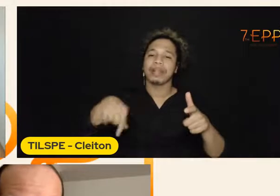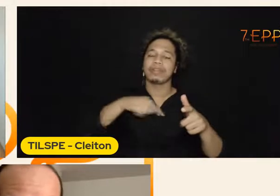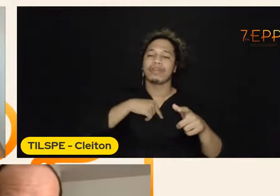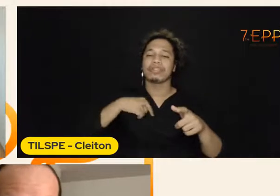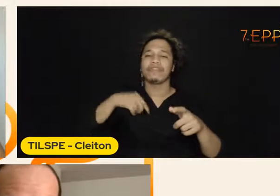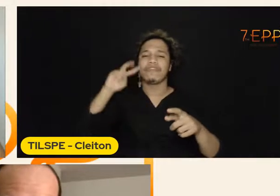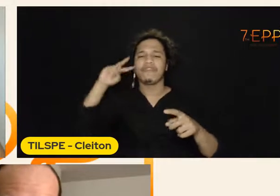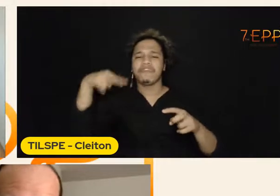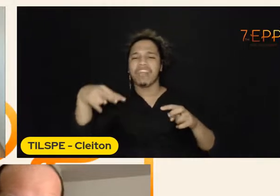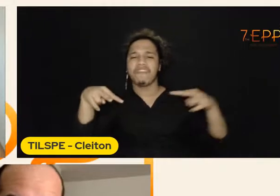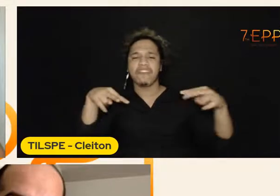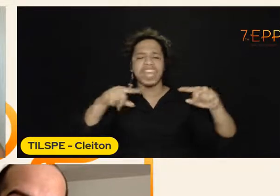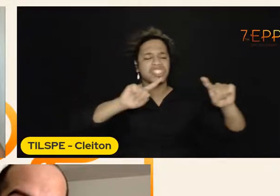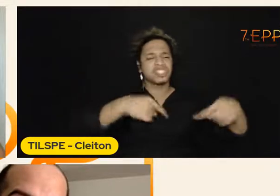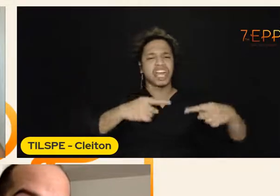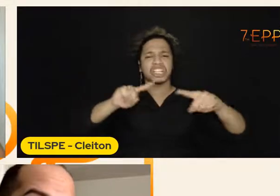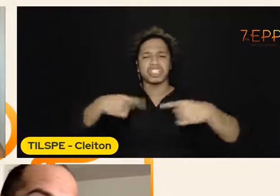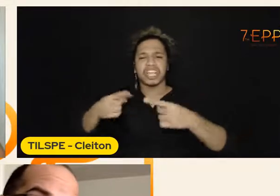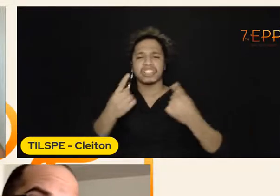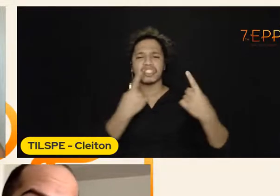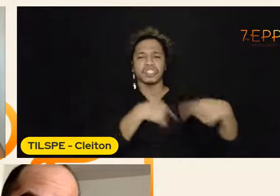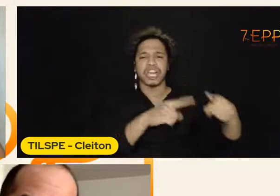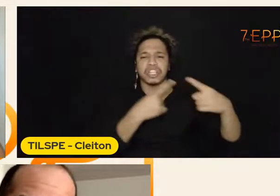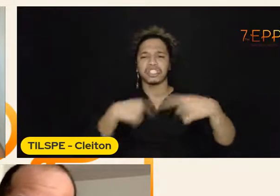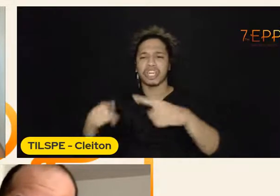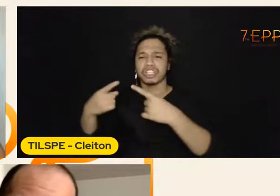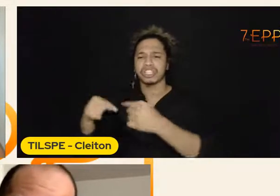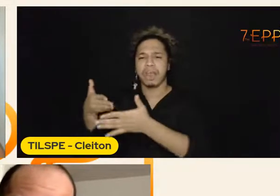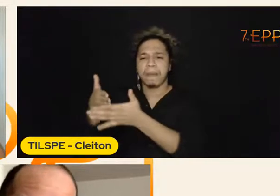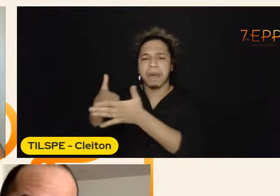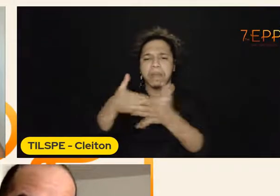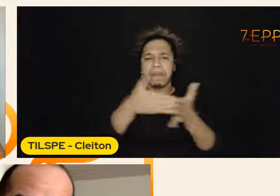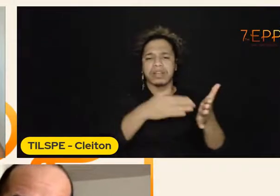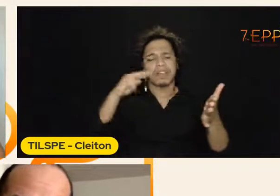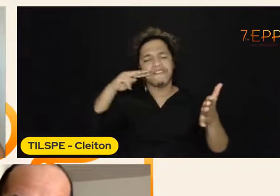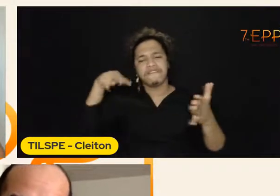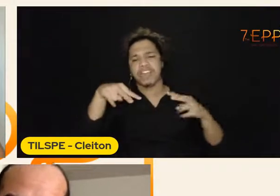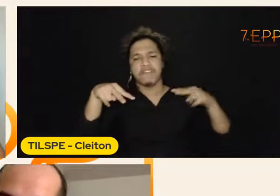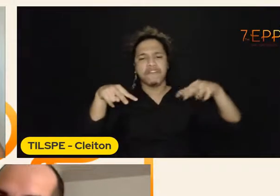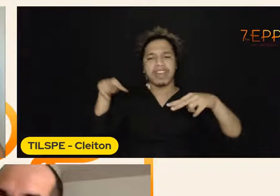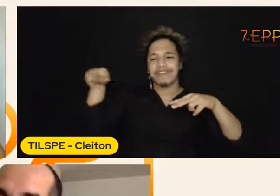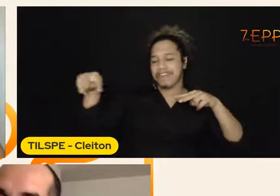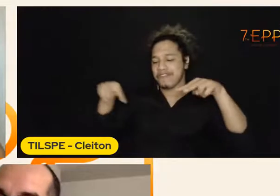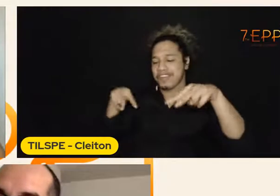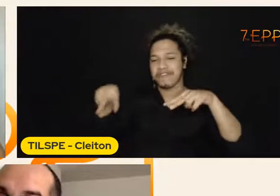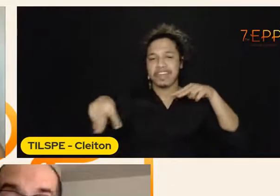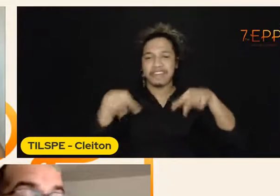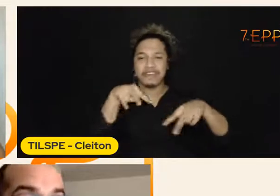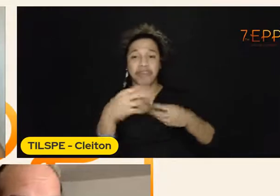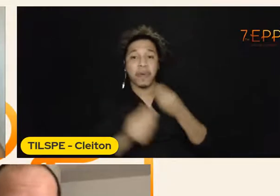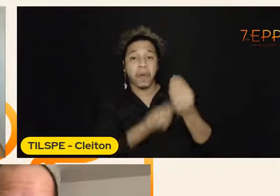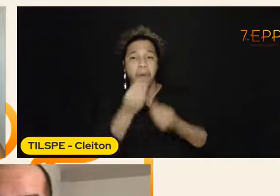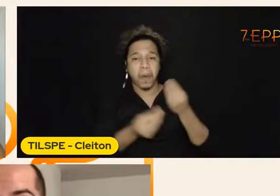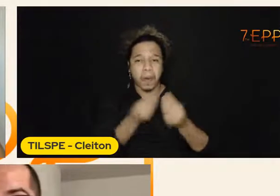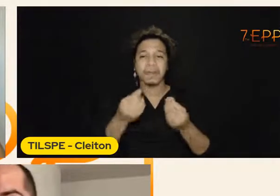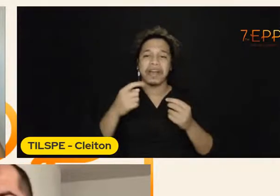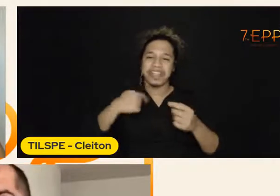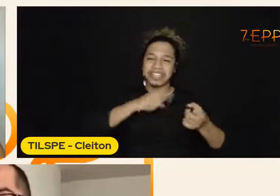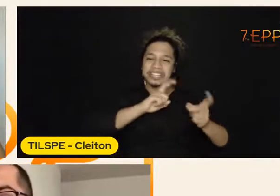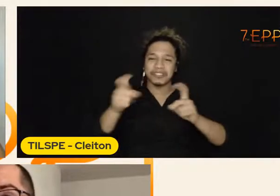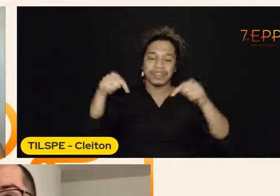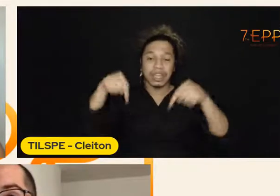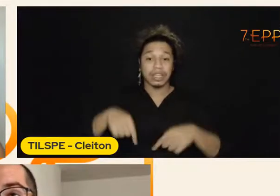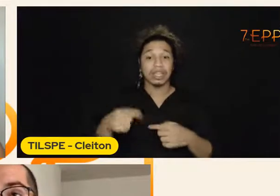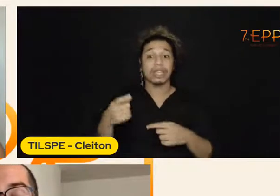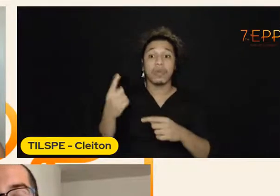that we have in our world that need to be, that they need to be addressed. One of them is misinformation. And